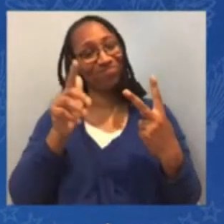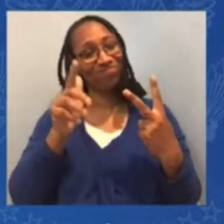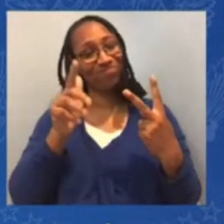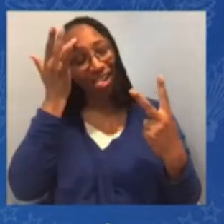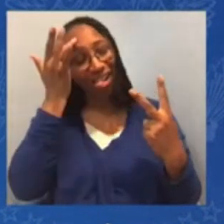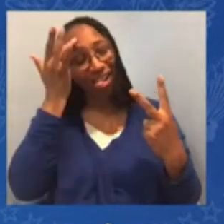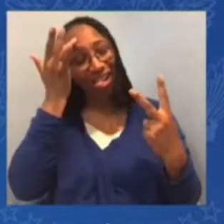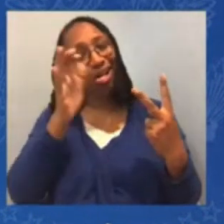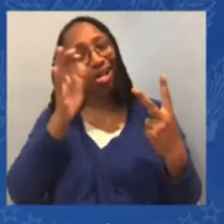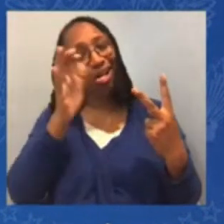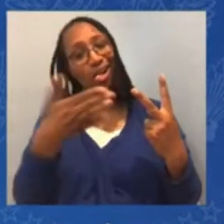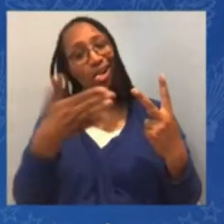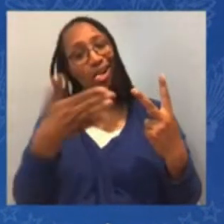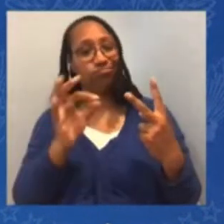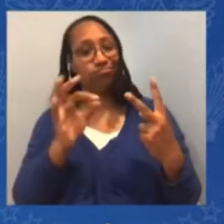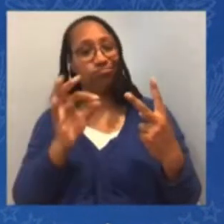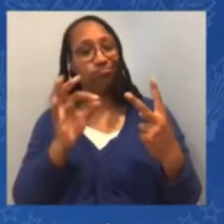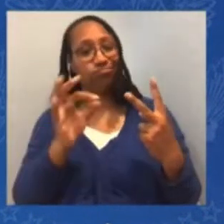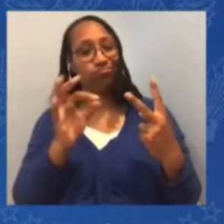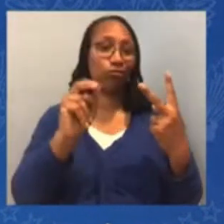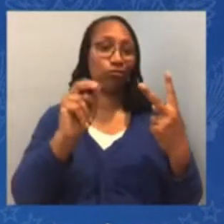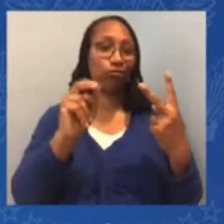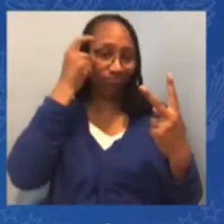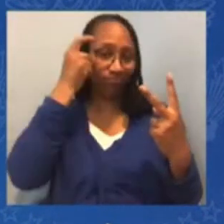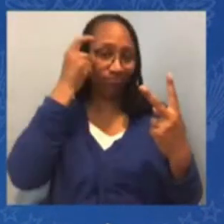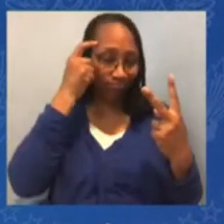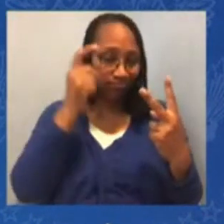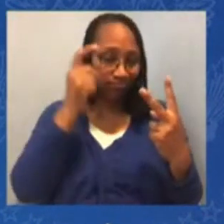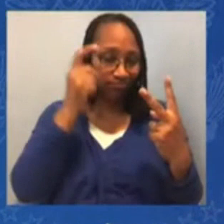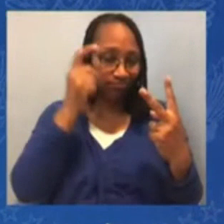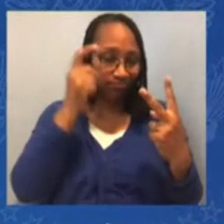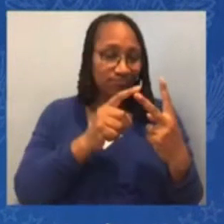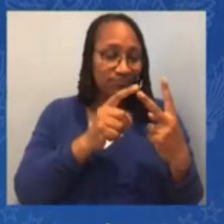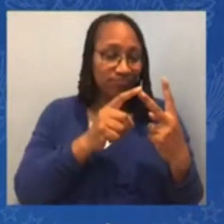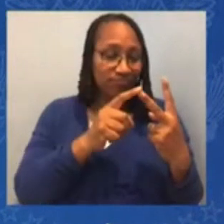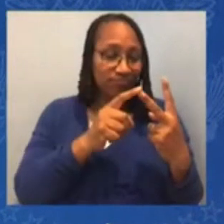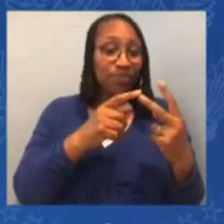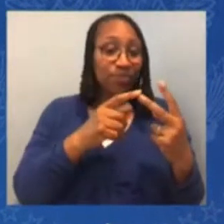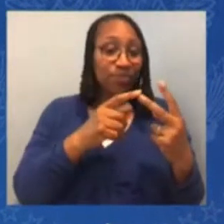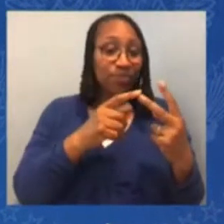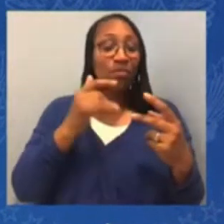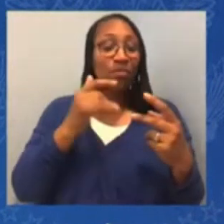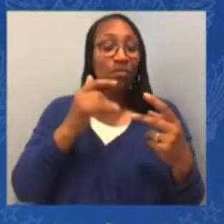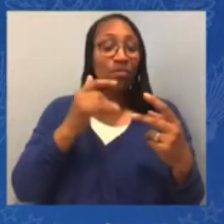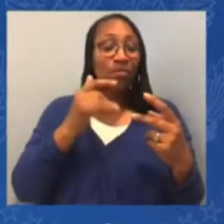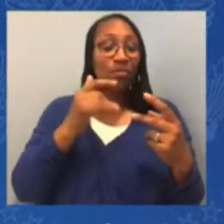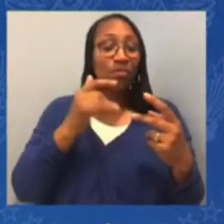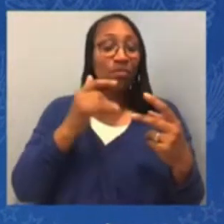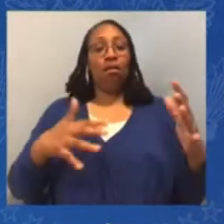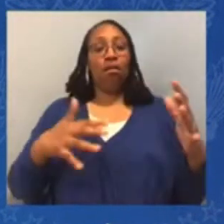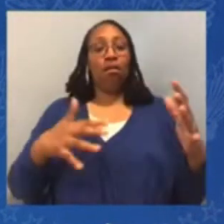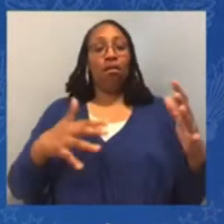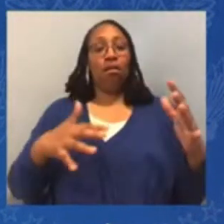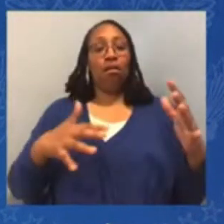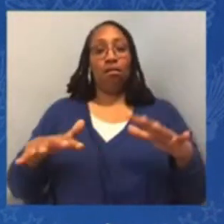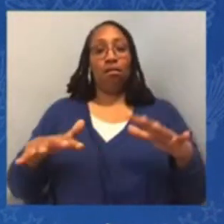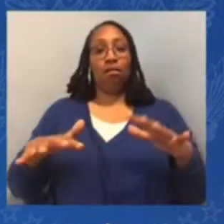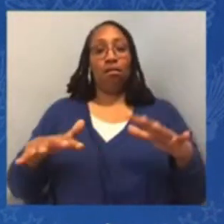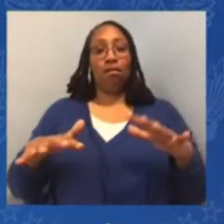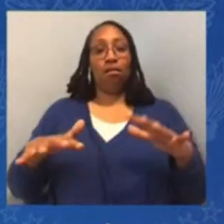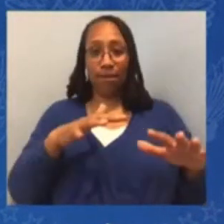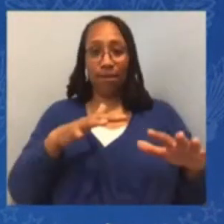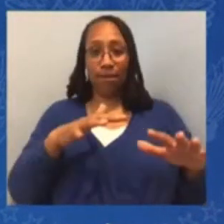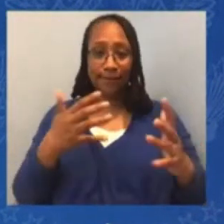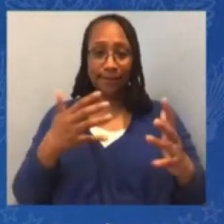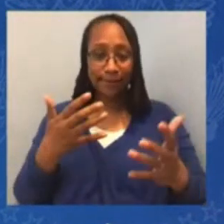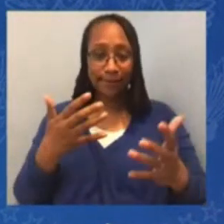taped a message to the mirror. The way we get to everything gets to me through my wife and daughter now is if they know I have to shave